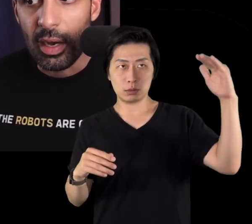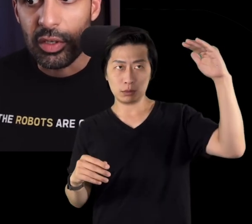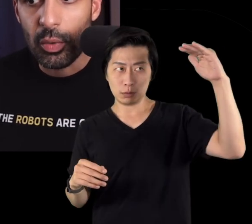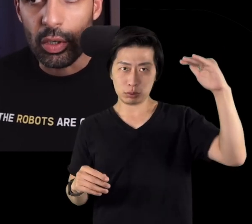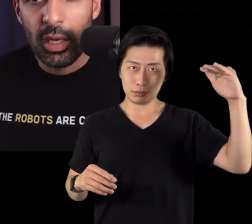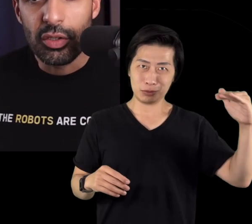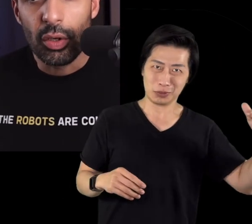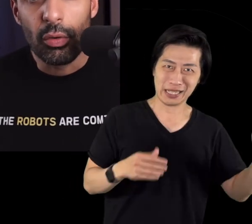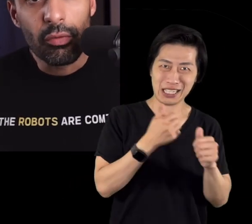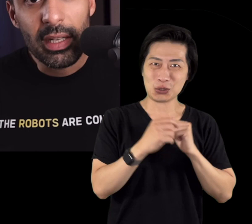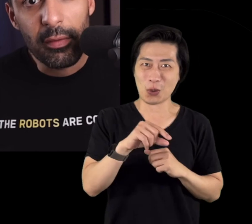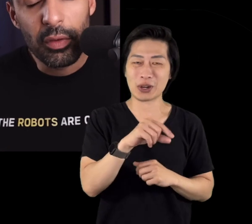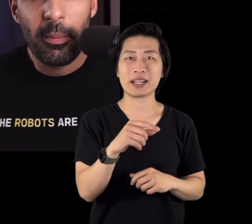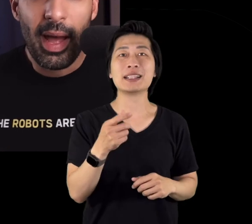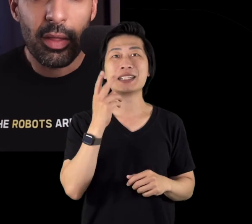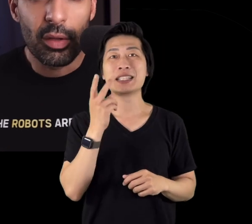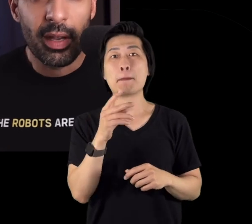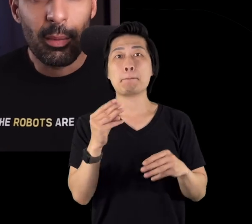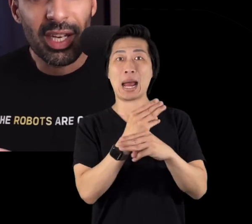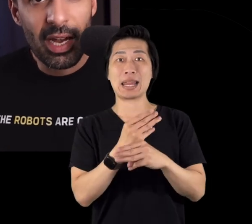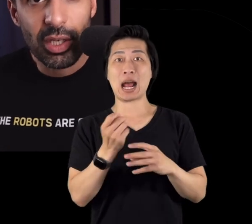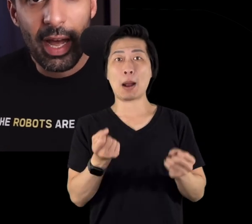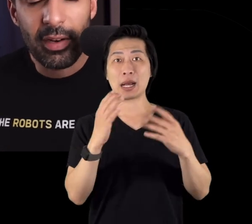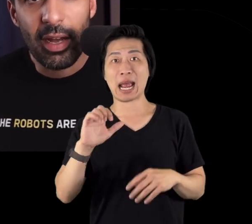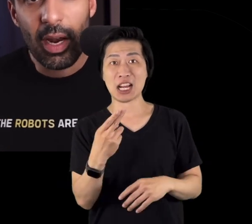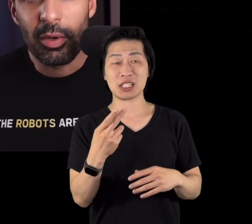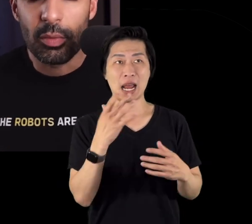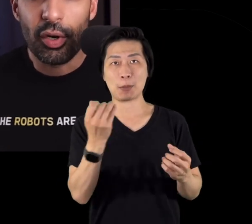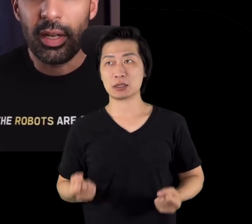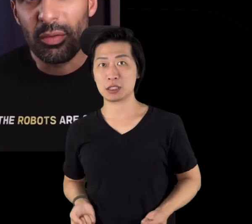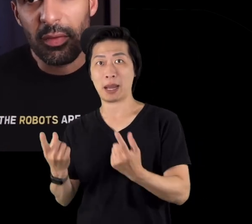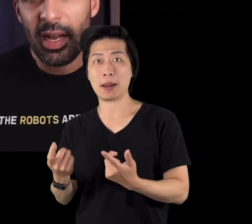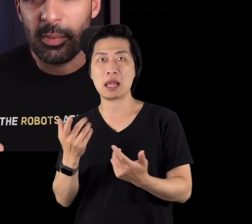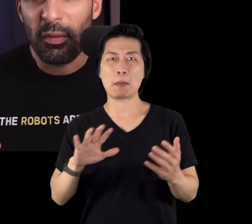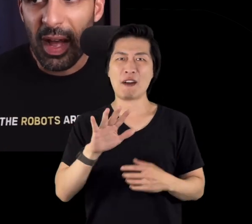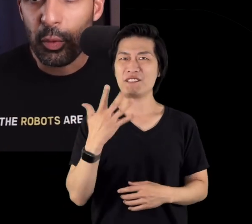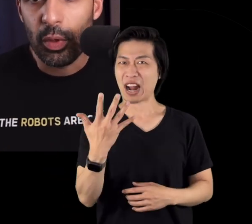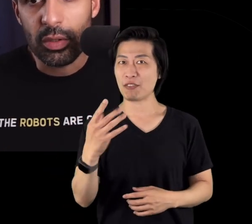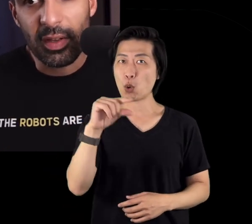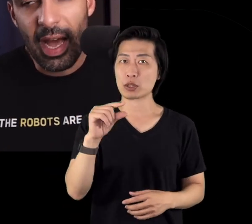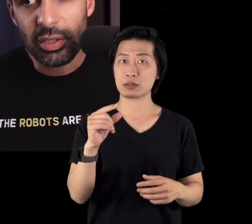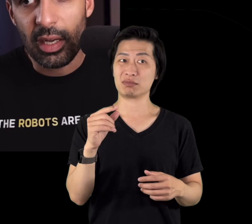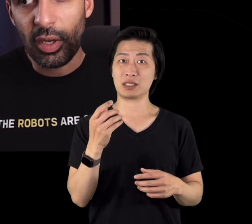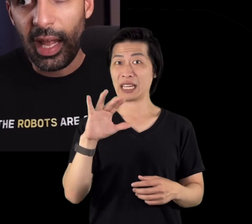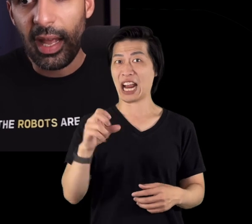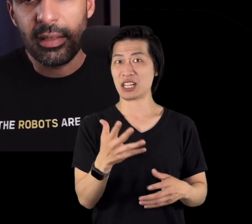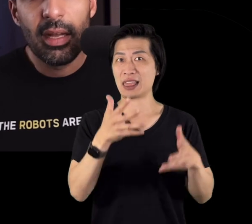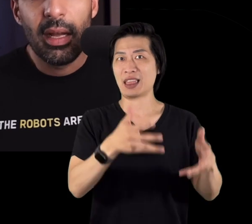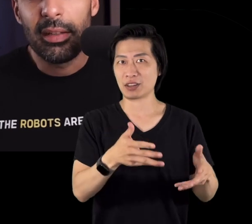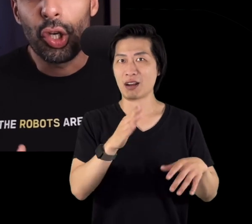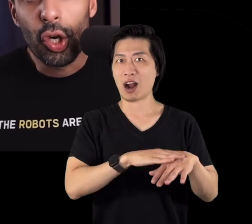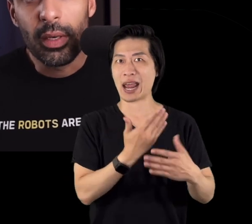going down each quarter. And so really, if you do the math and you look at how much cash they have now and how much they're burning, Rivian has about 5 quarters of cash left on